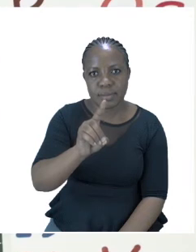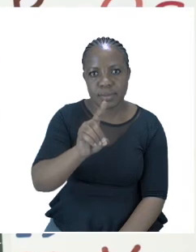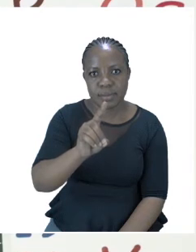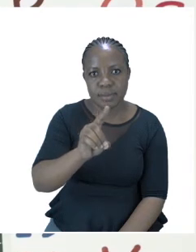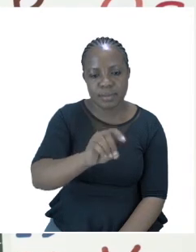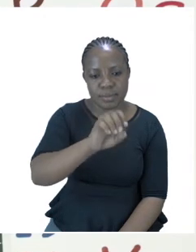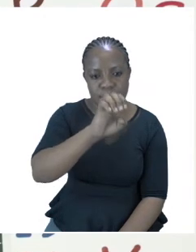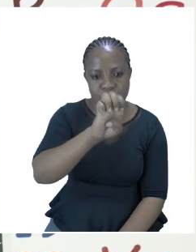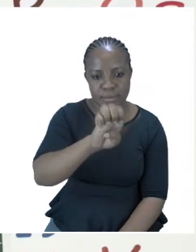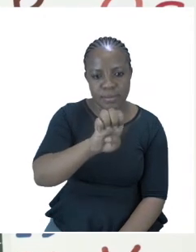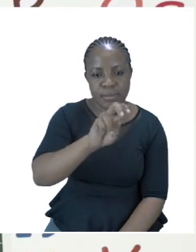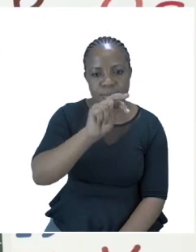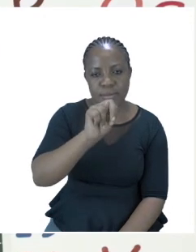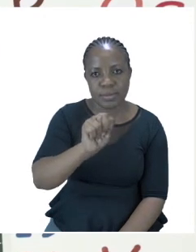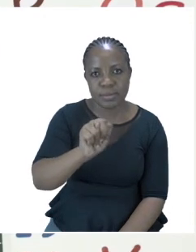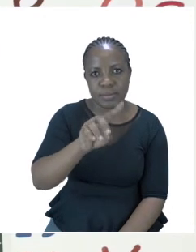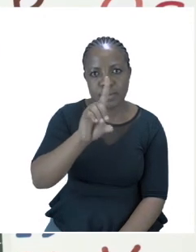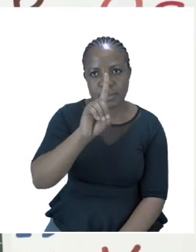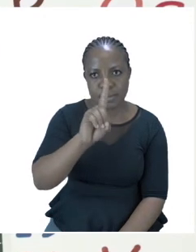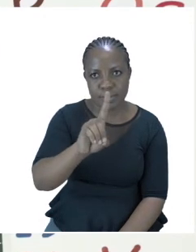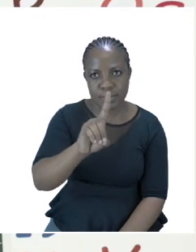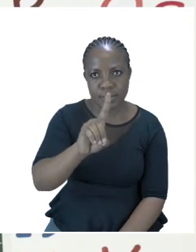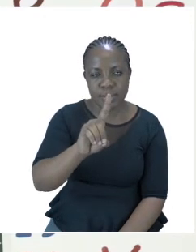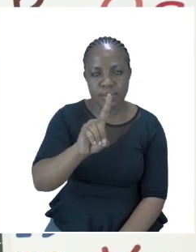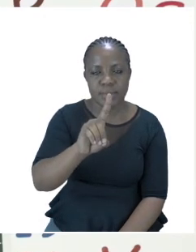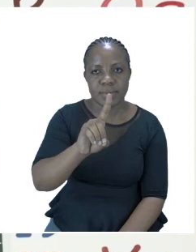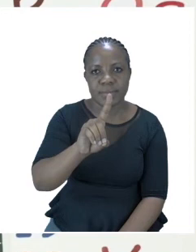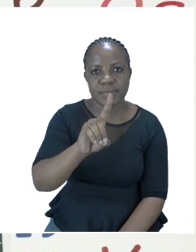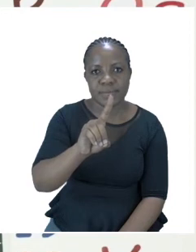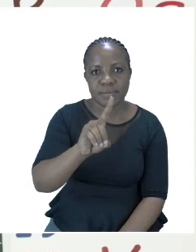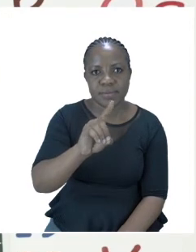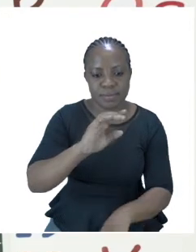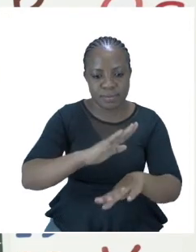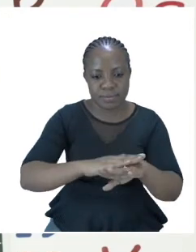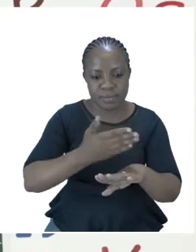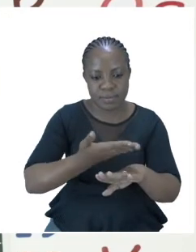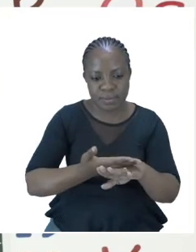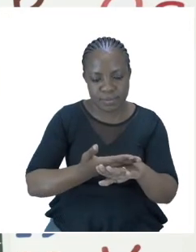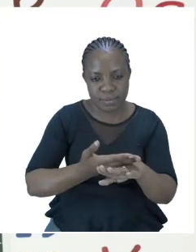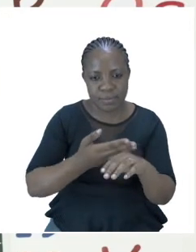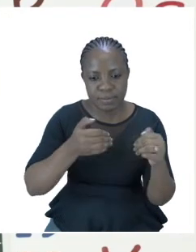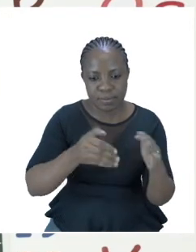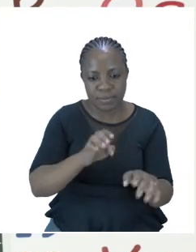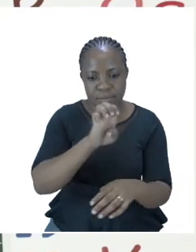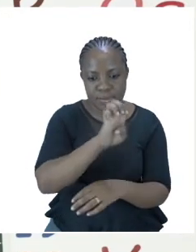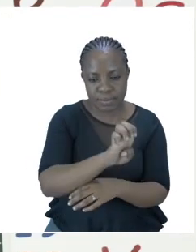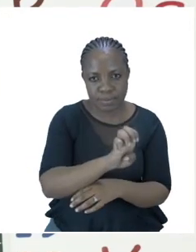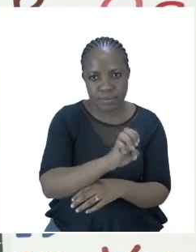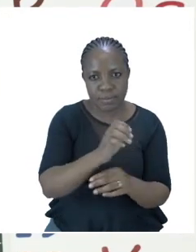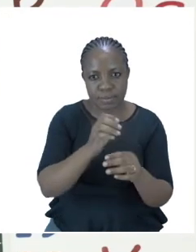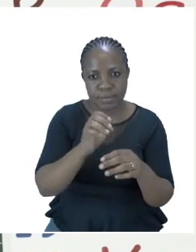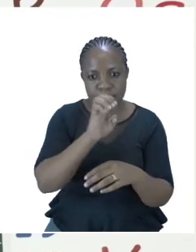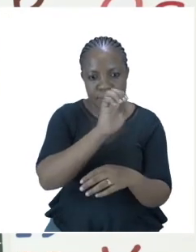Very good. There is our word end. Then the next one is the word